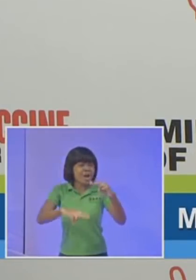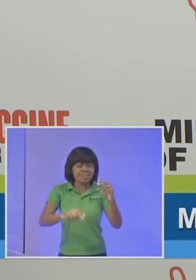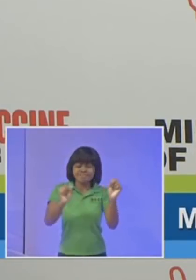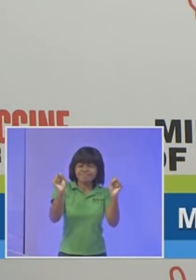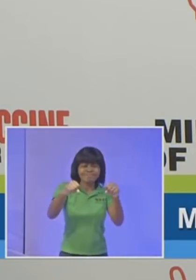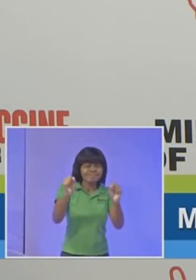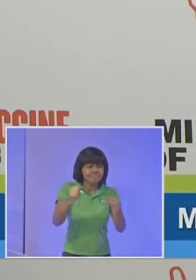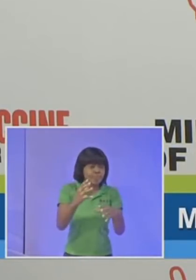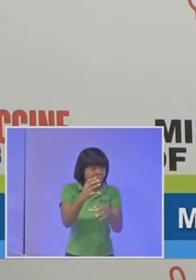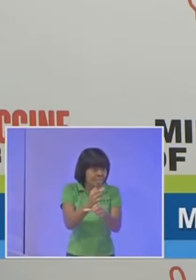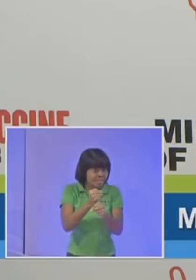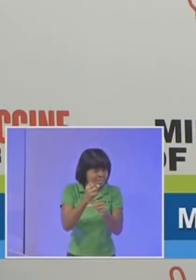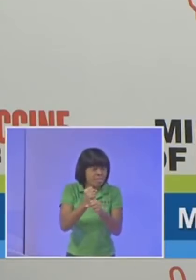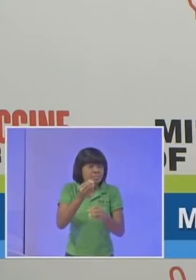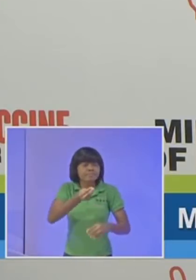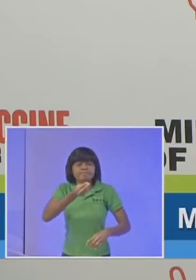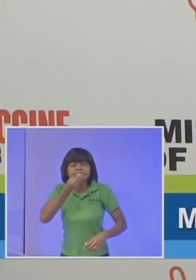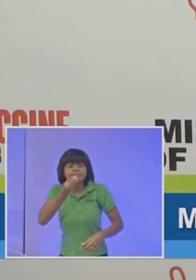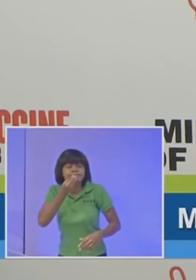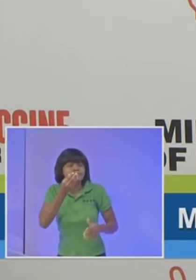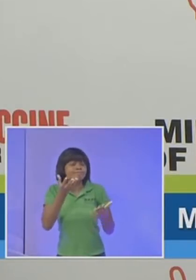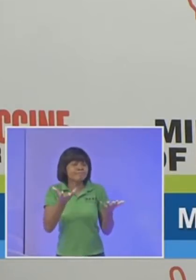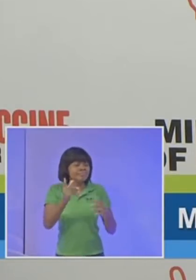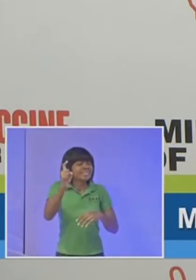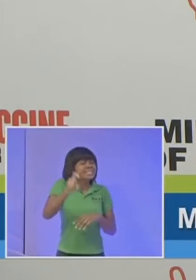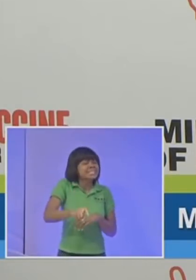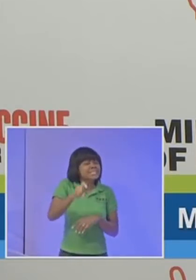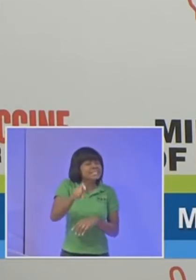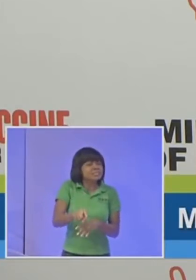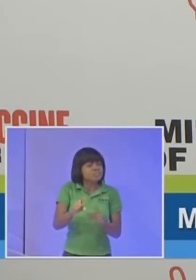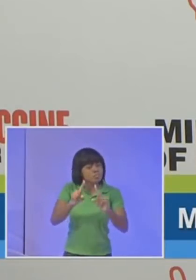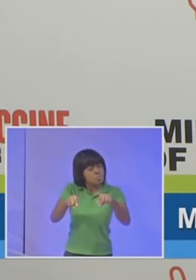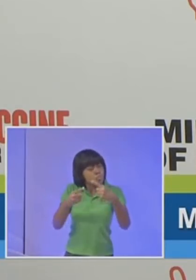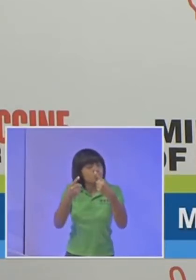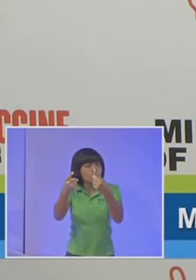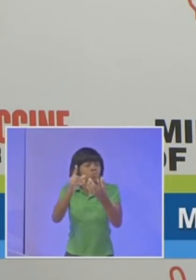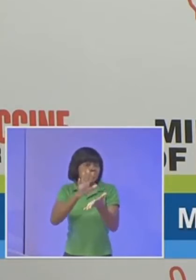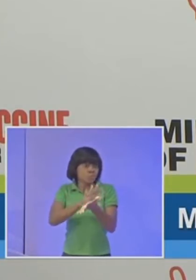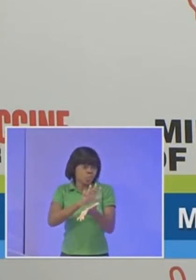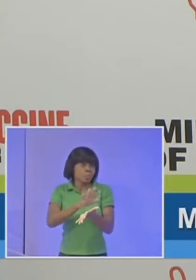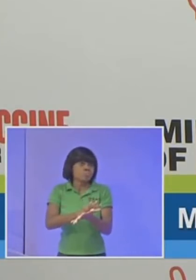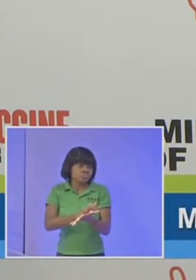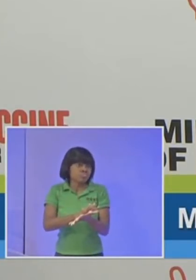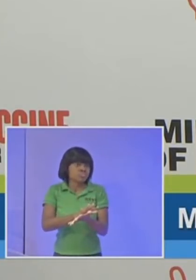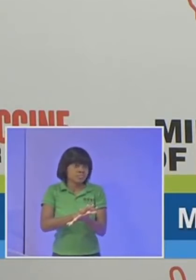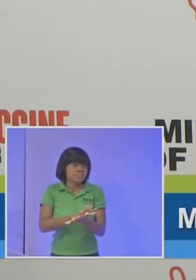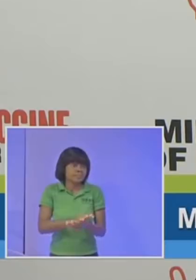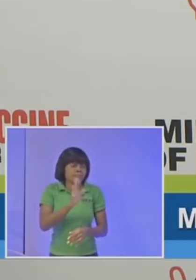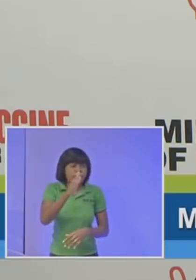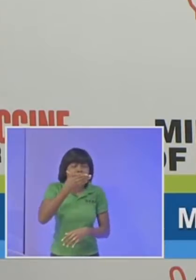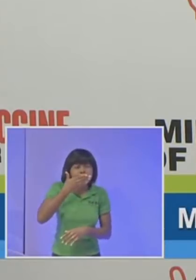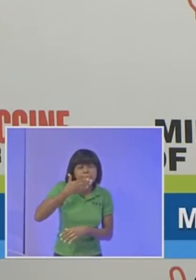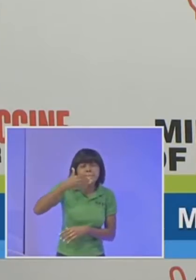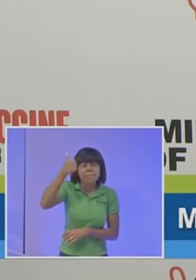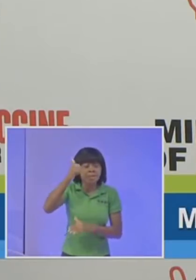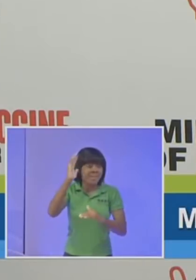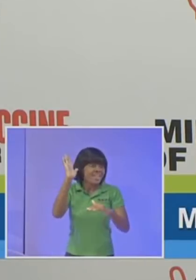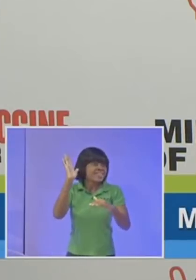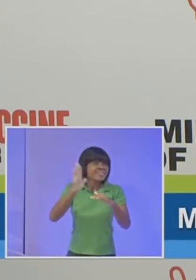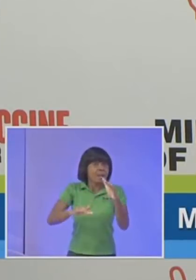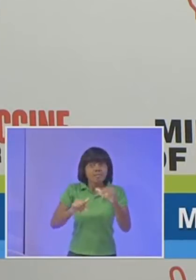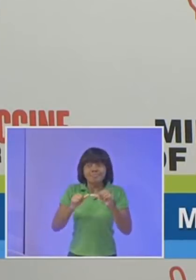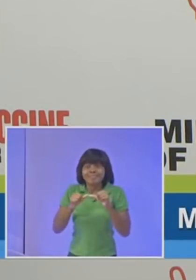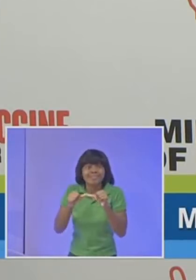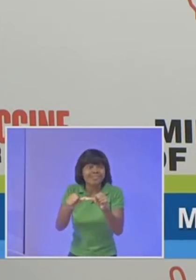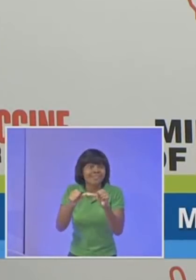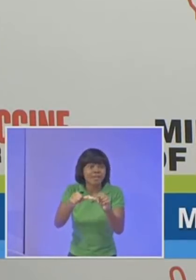nutrition. The benefits far, far outweigh the risks. And the onus is on